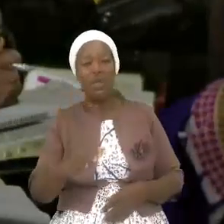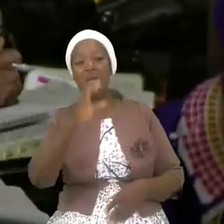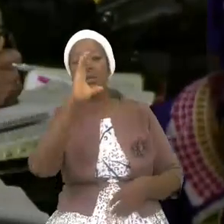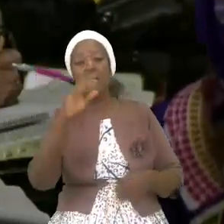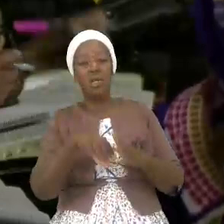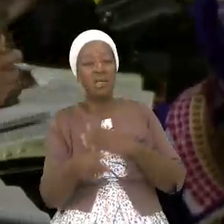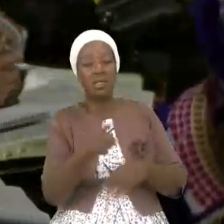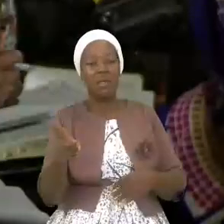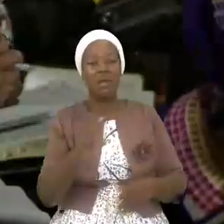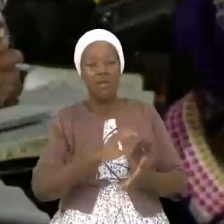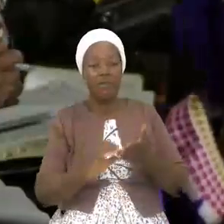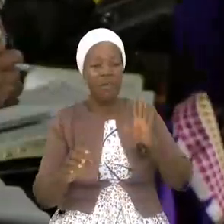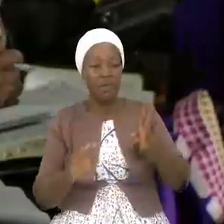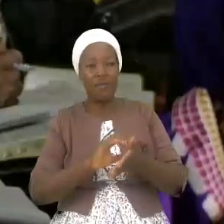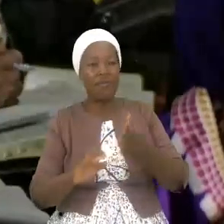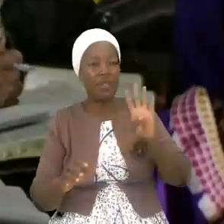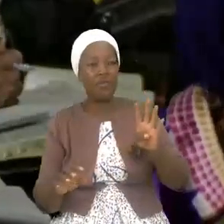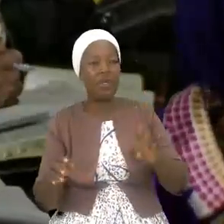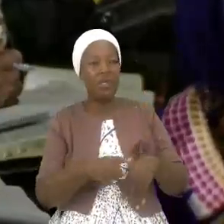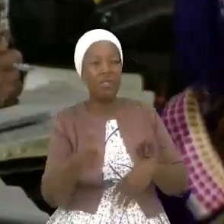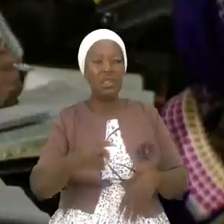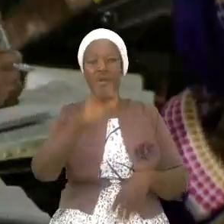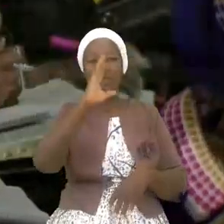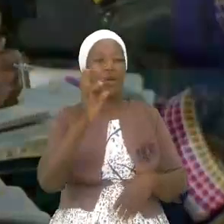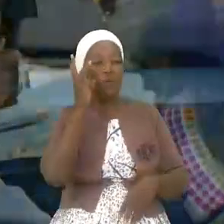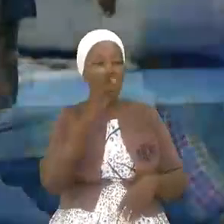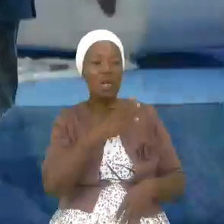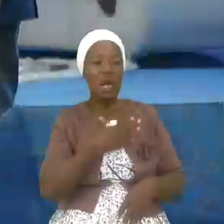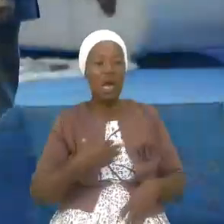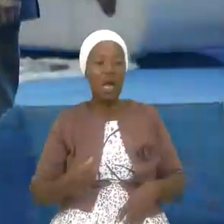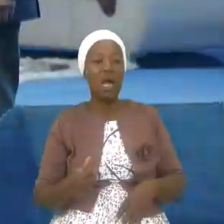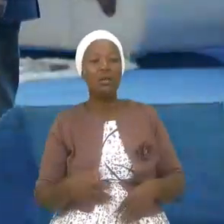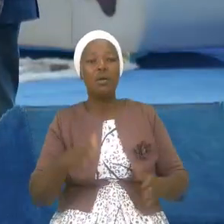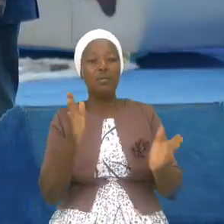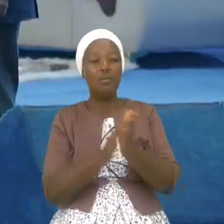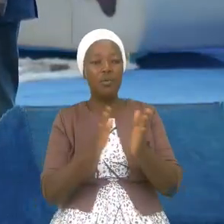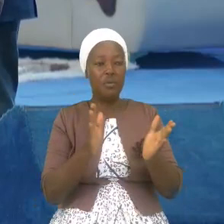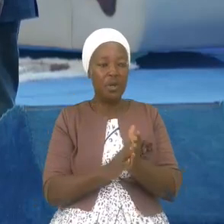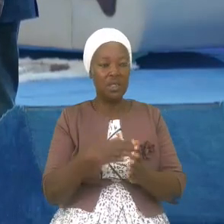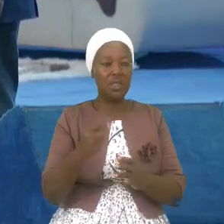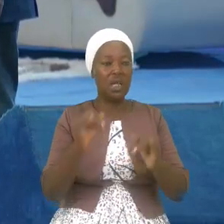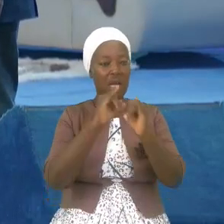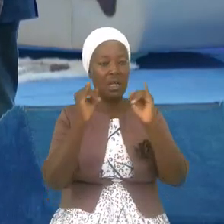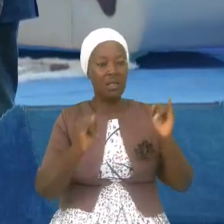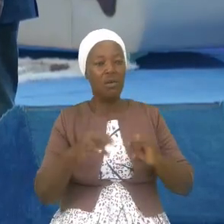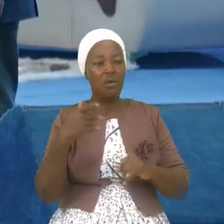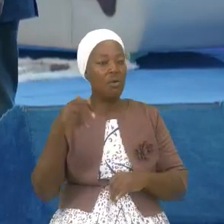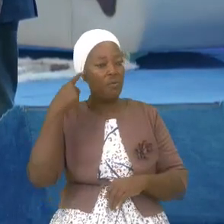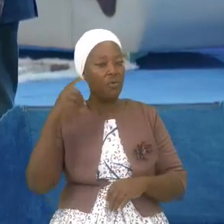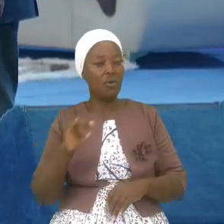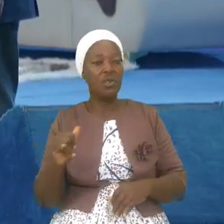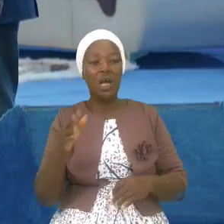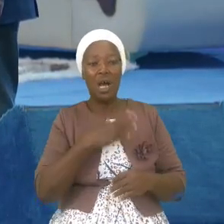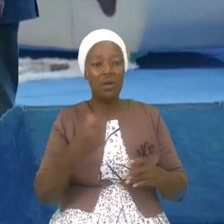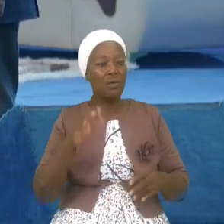and praised the God of gold and of silver and of brass and